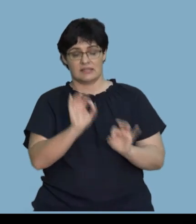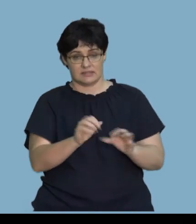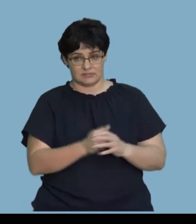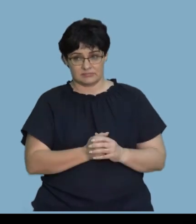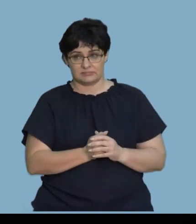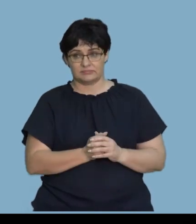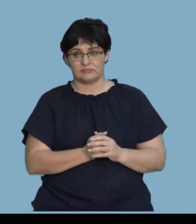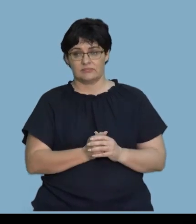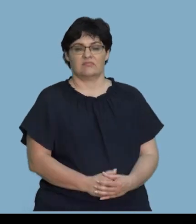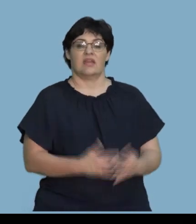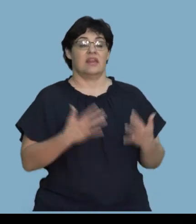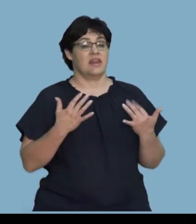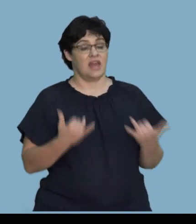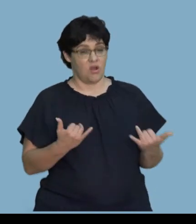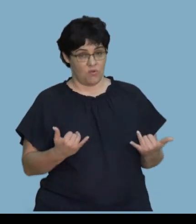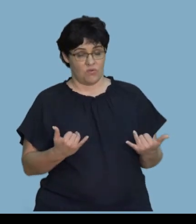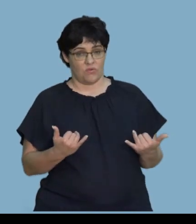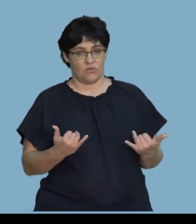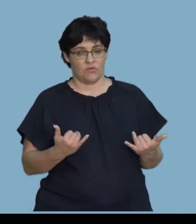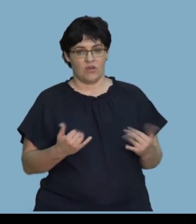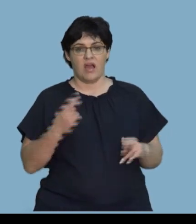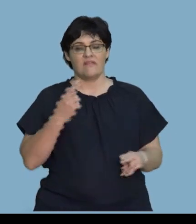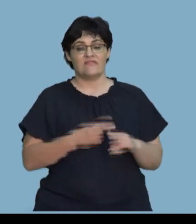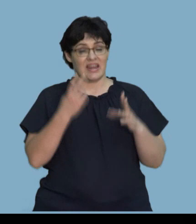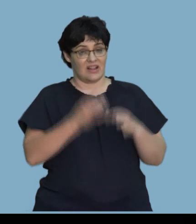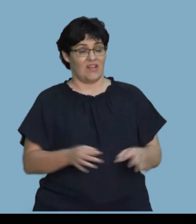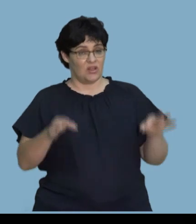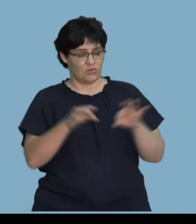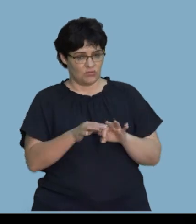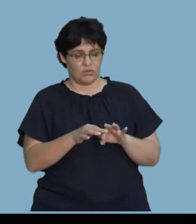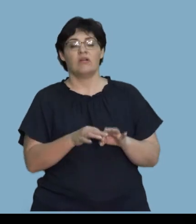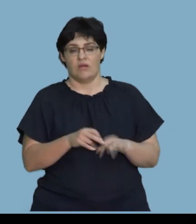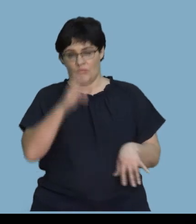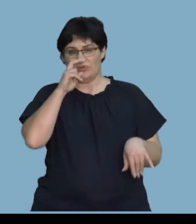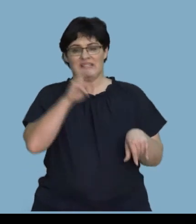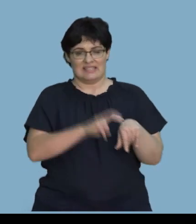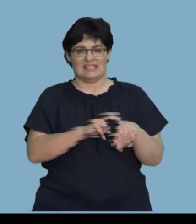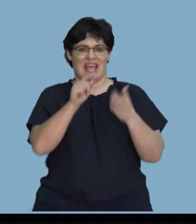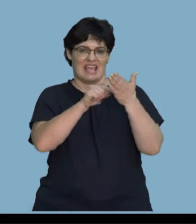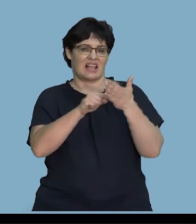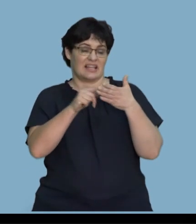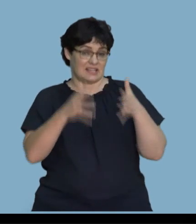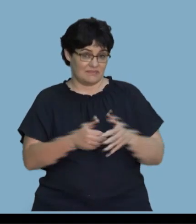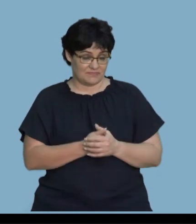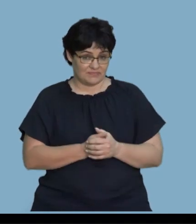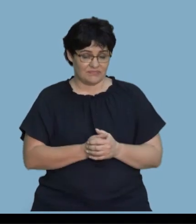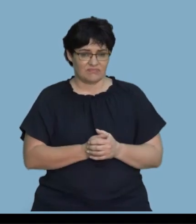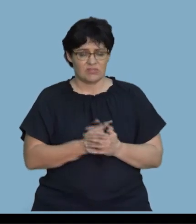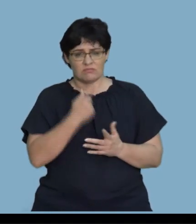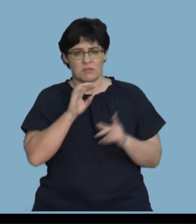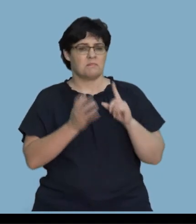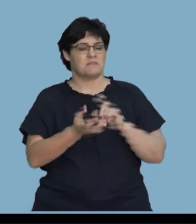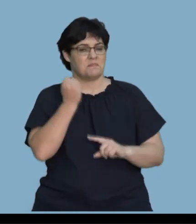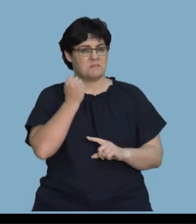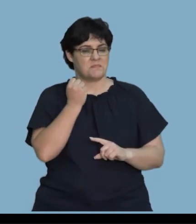So now in terms of the final value, we definitely have to use the calculator